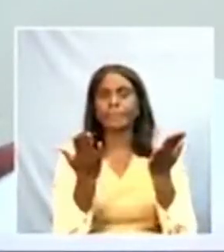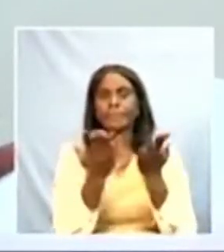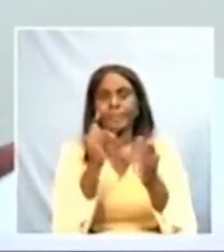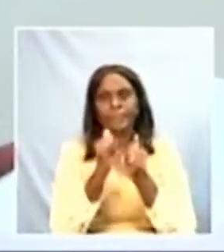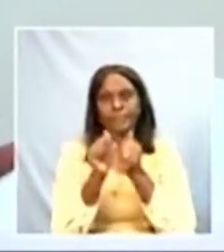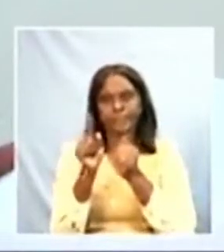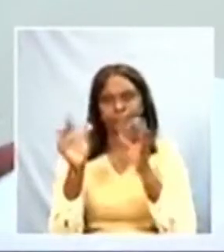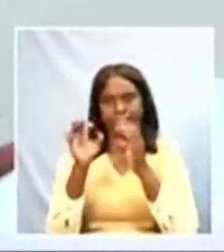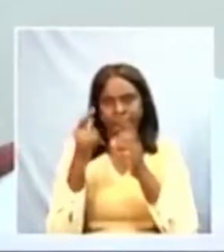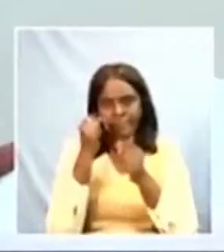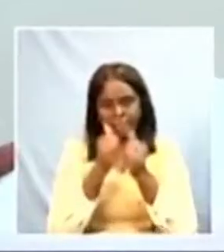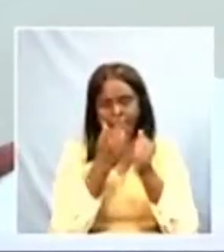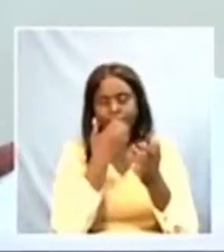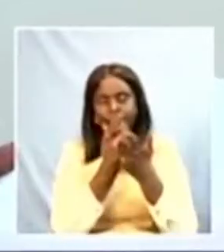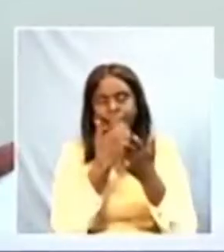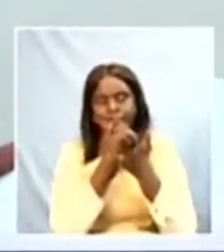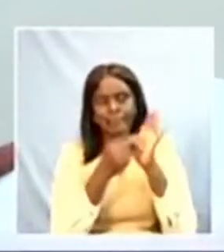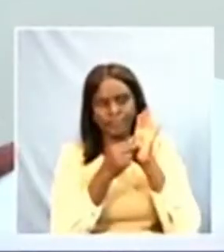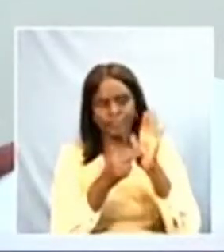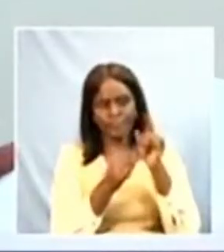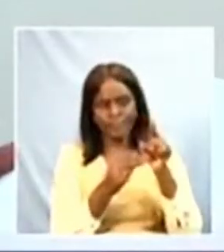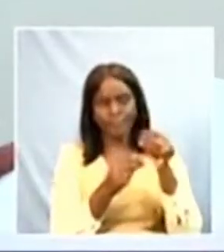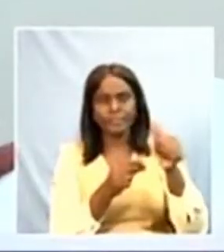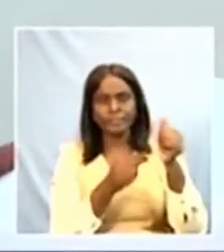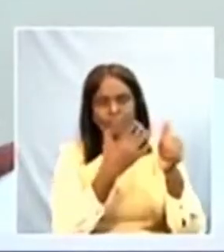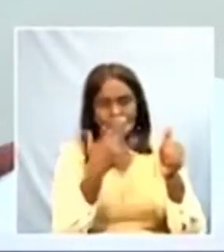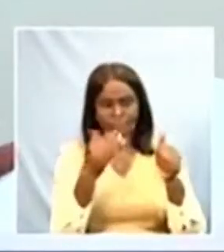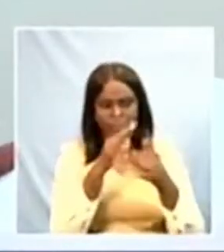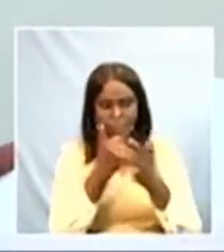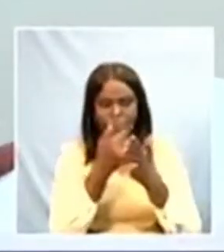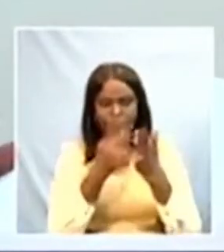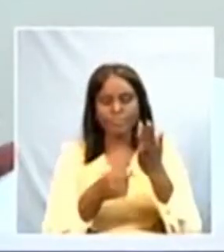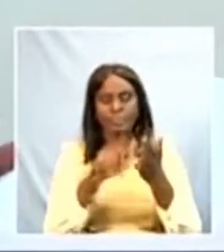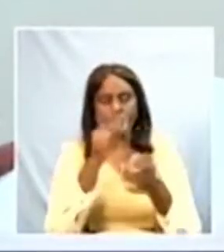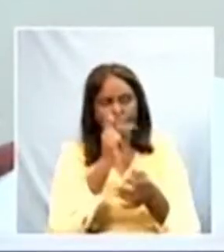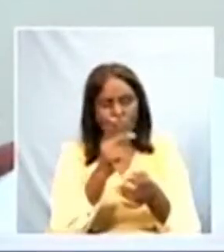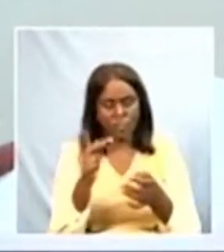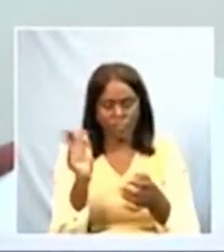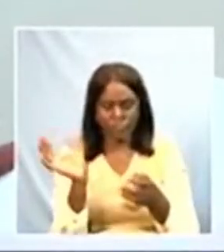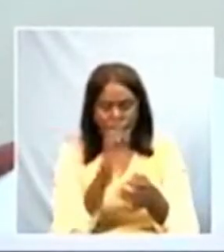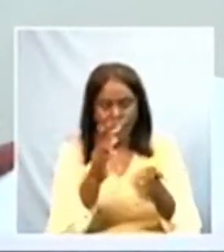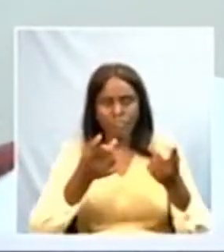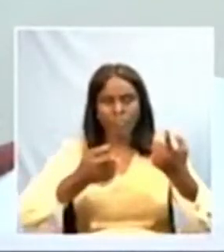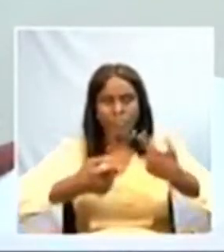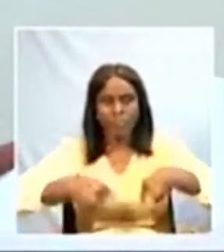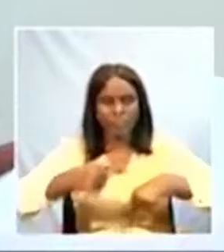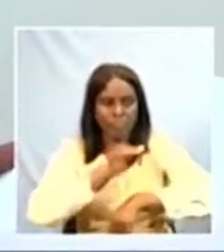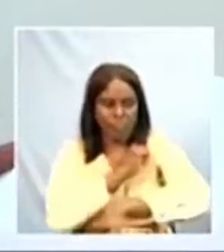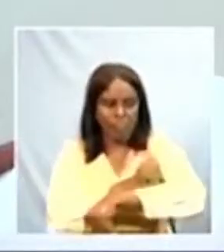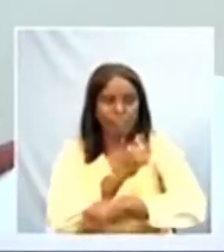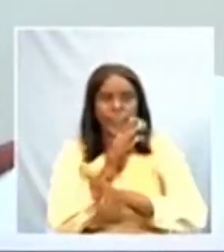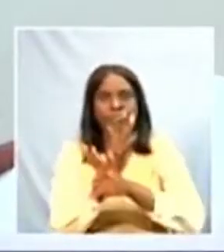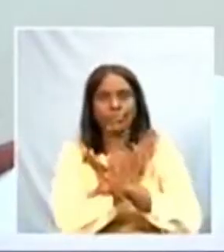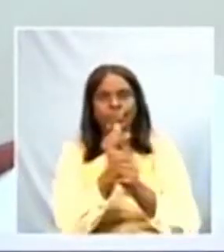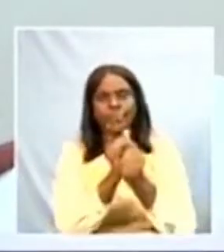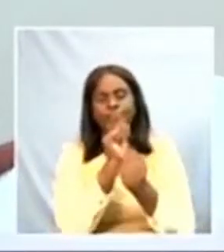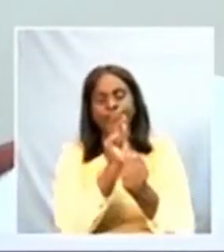for the council as evidence that the assets were the property of the local authority prior to